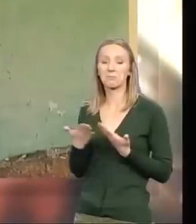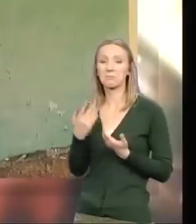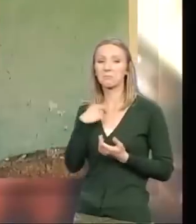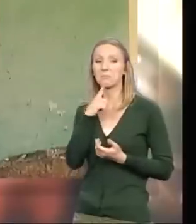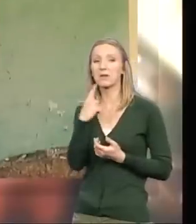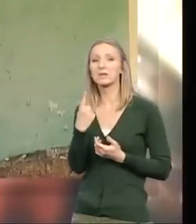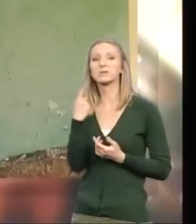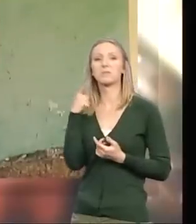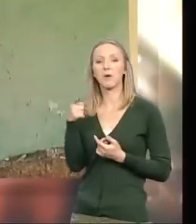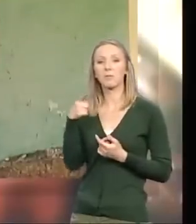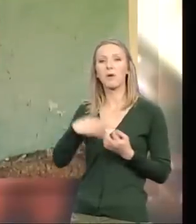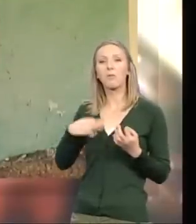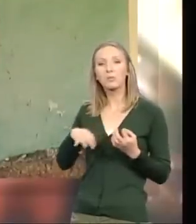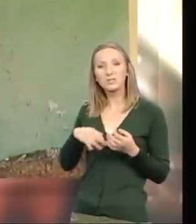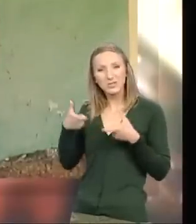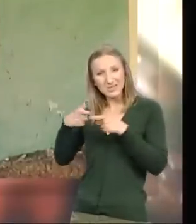the musical bands,